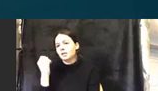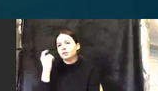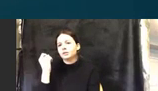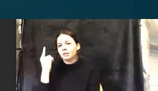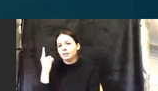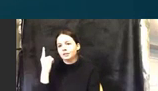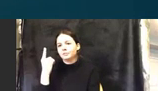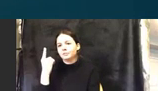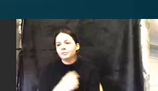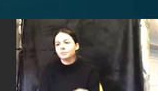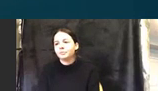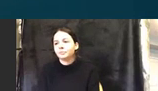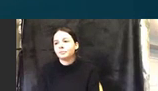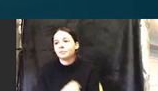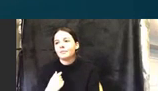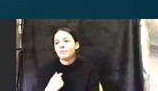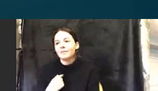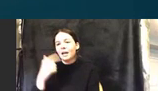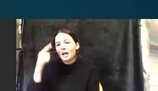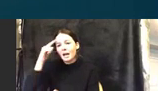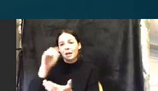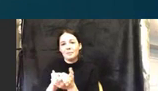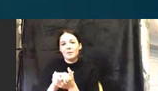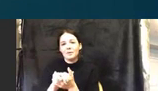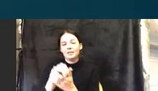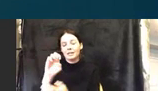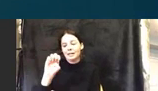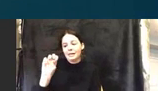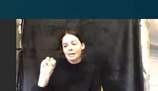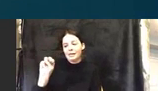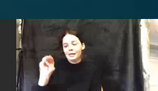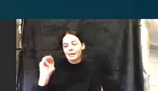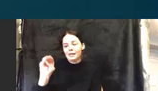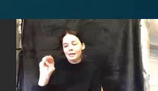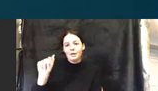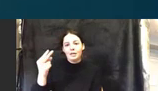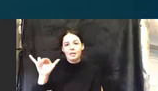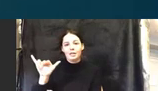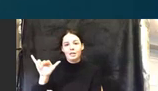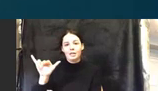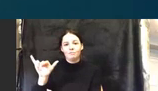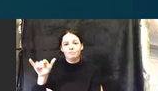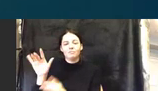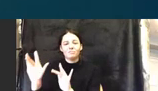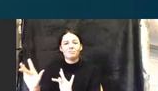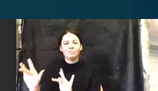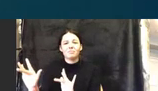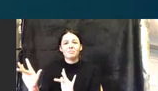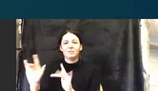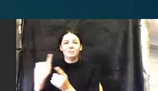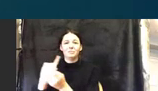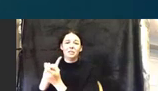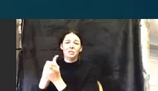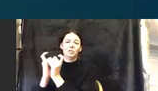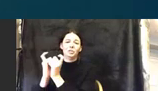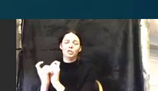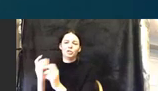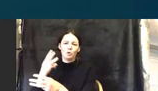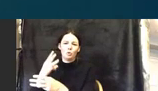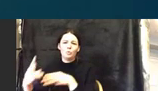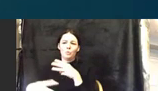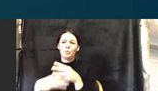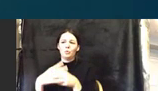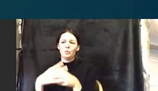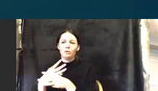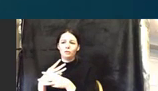I'm a true believer that empathy can change the world that we live in. It's really easy.